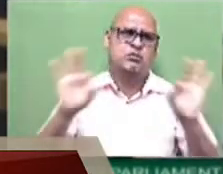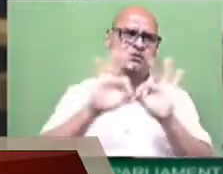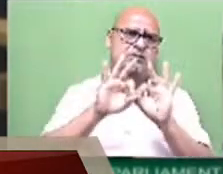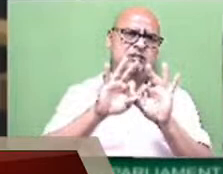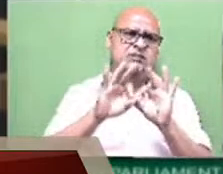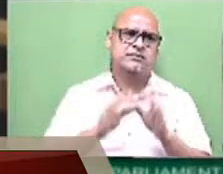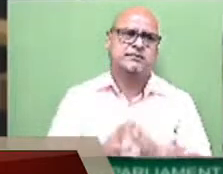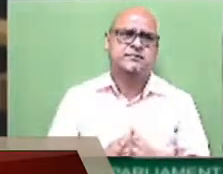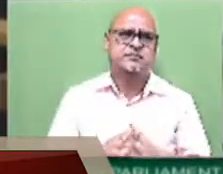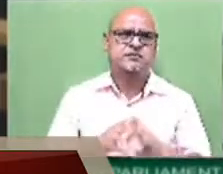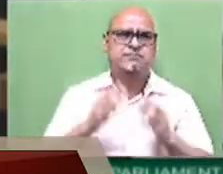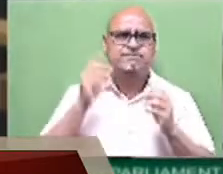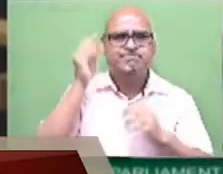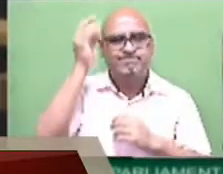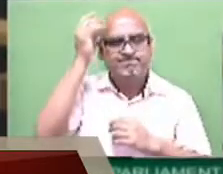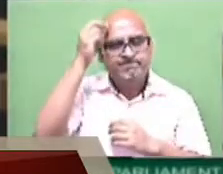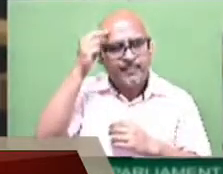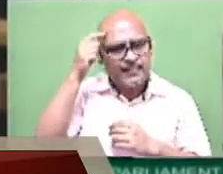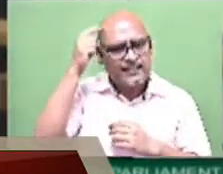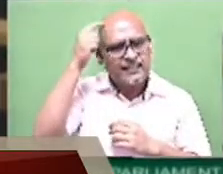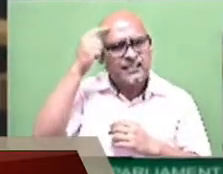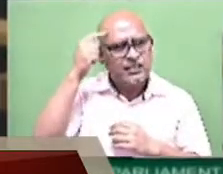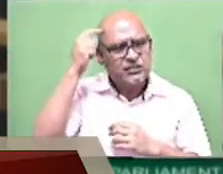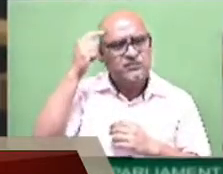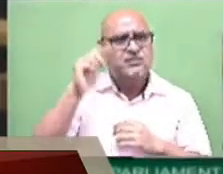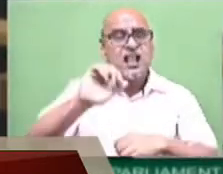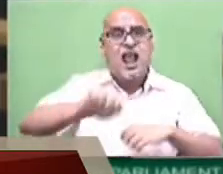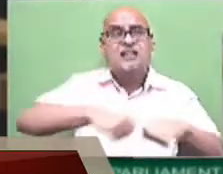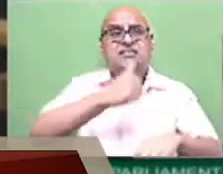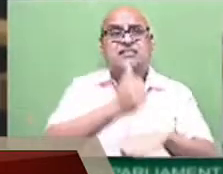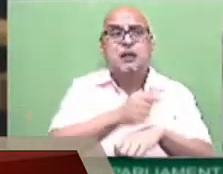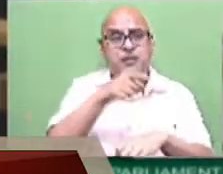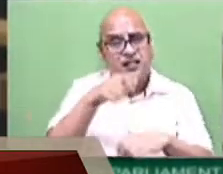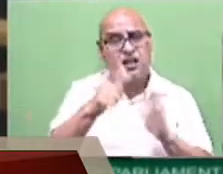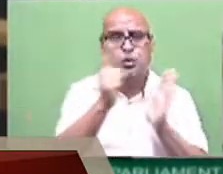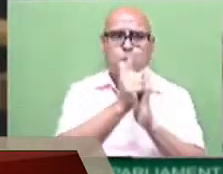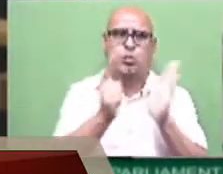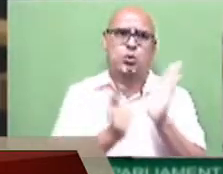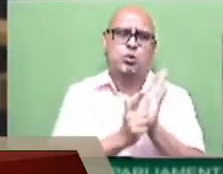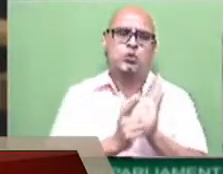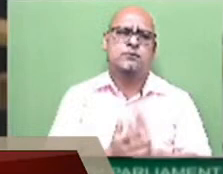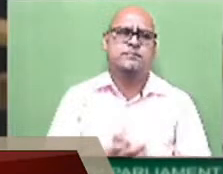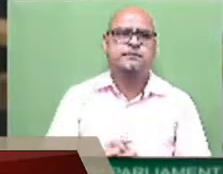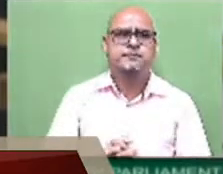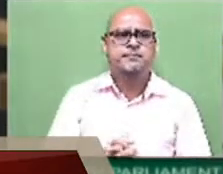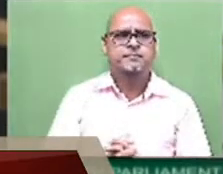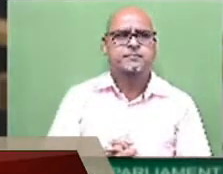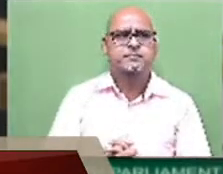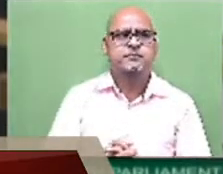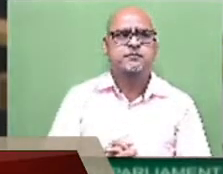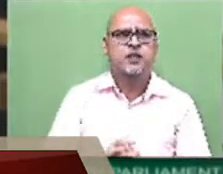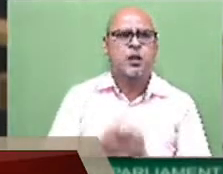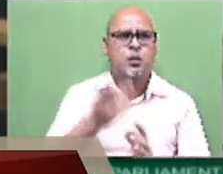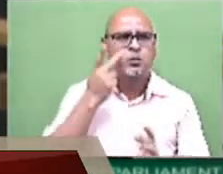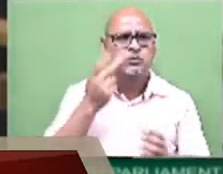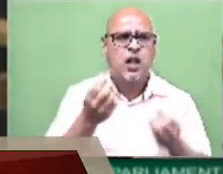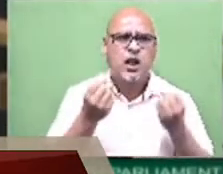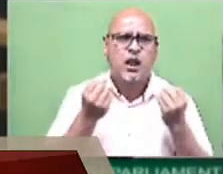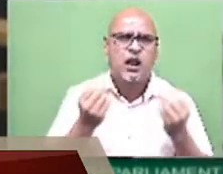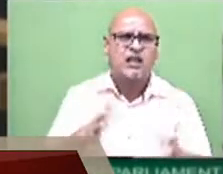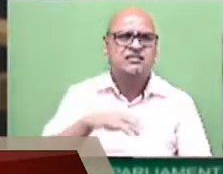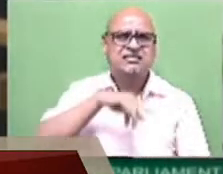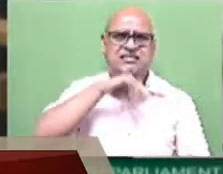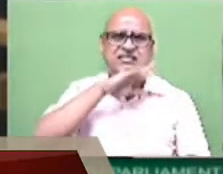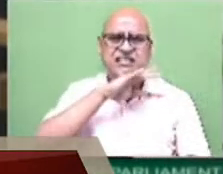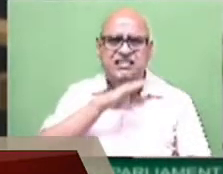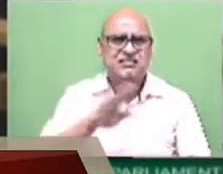or not we want to enforce this, because you will create a lot of administrative bureaucracies when it comes to this and challenges with respect to this